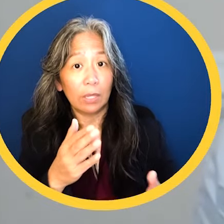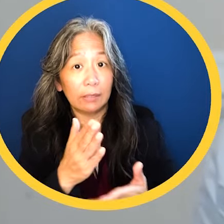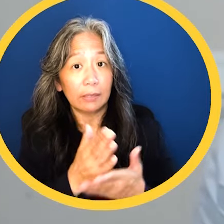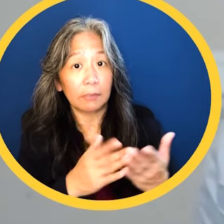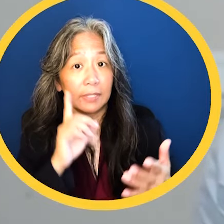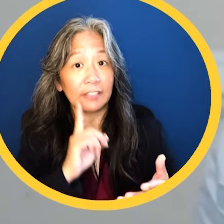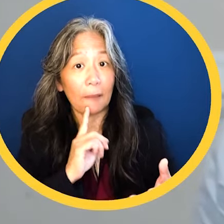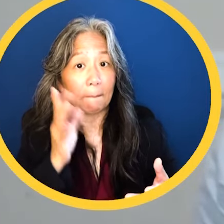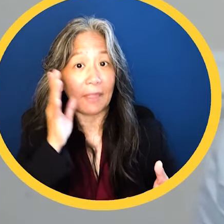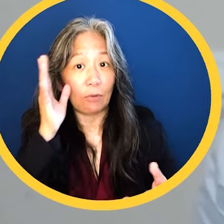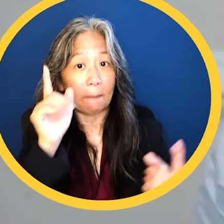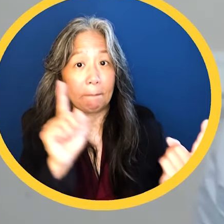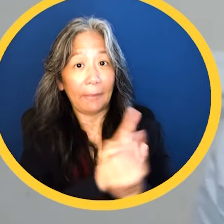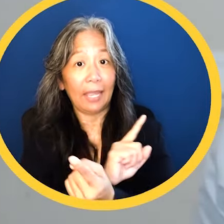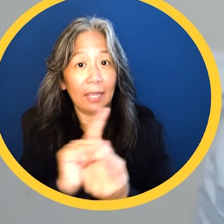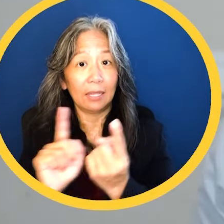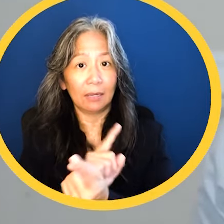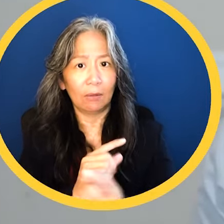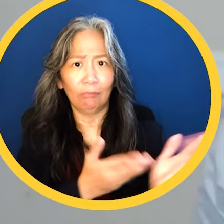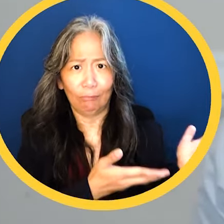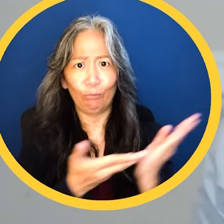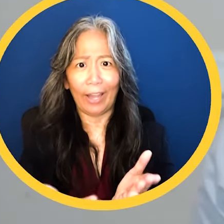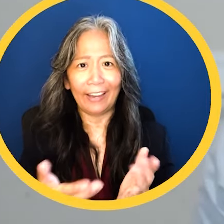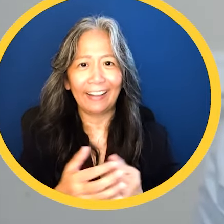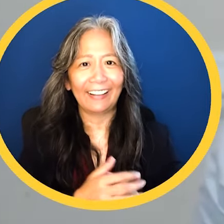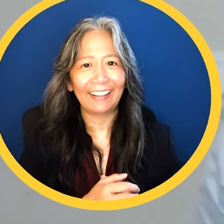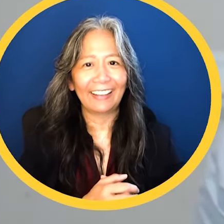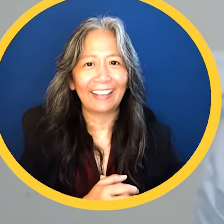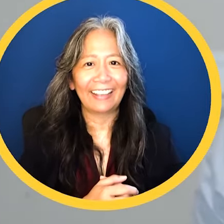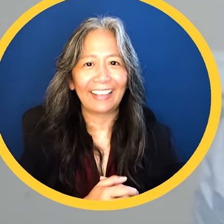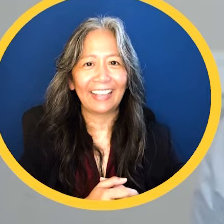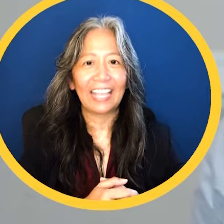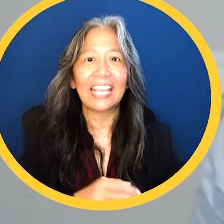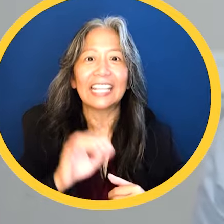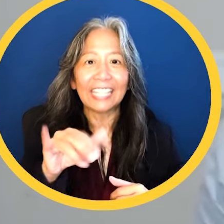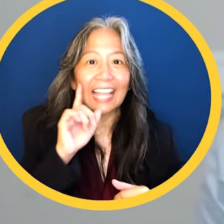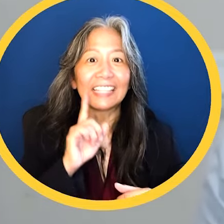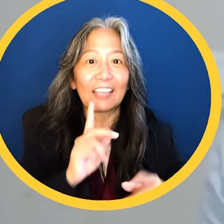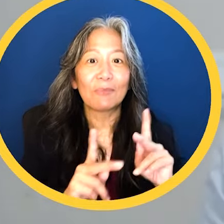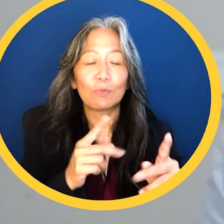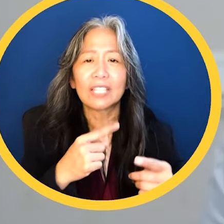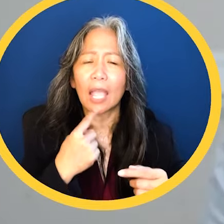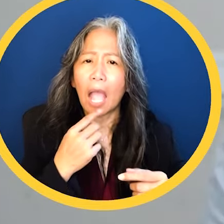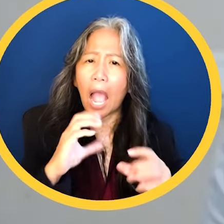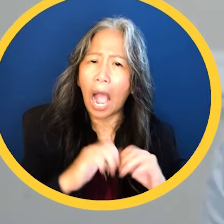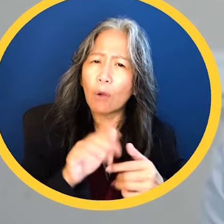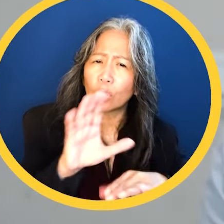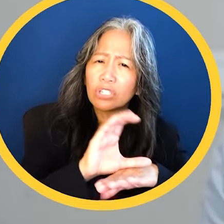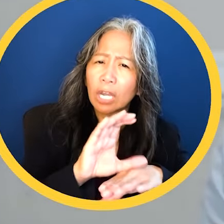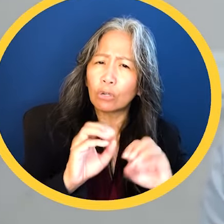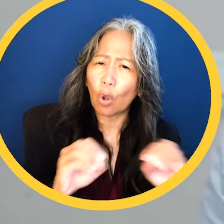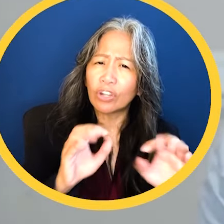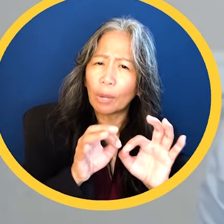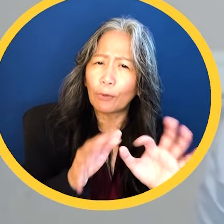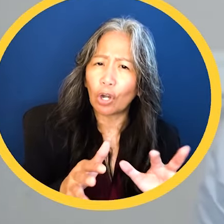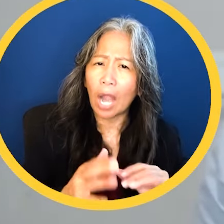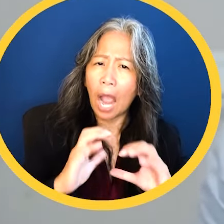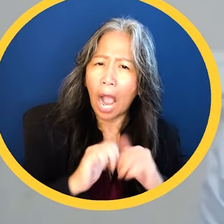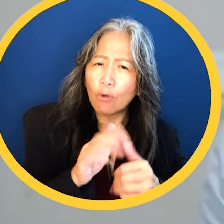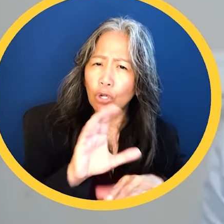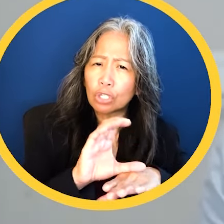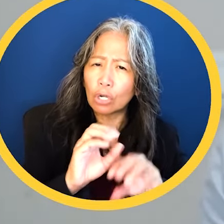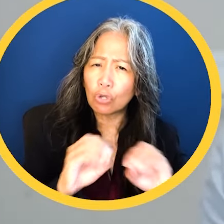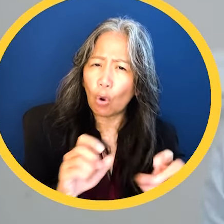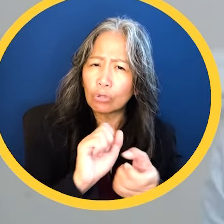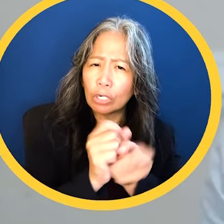that, there were deaf people that our parents met, and they would try to bring them. And those deaf people would say, how come your church doesn't